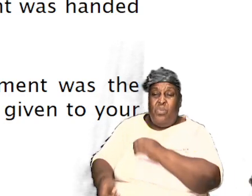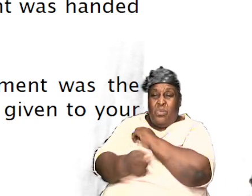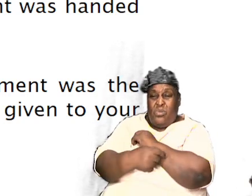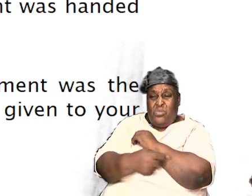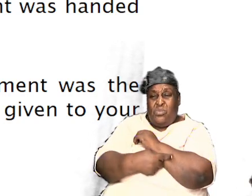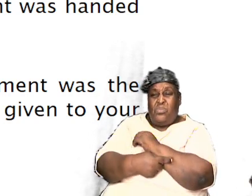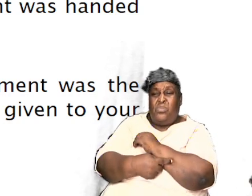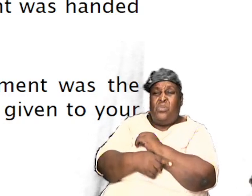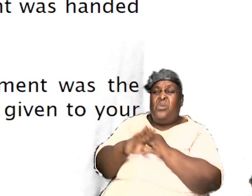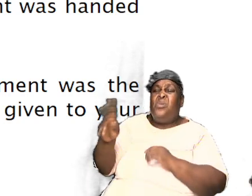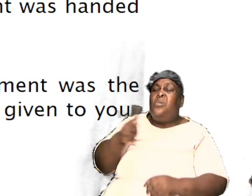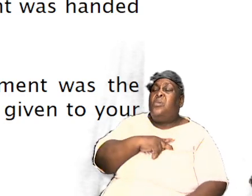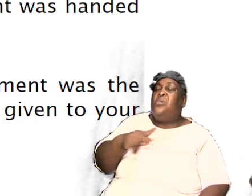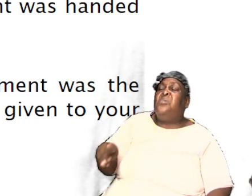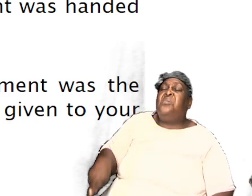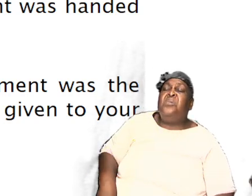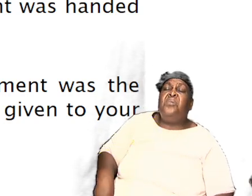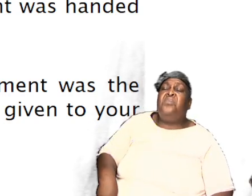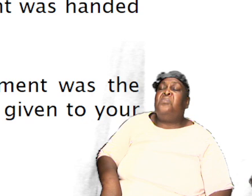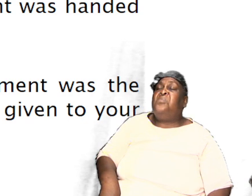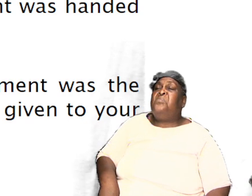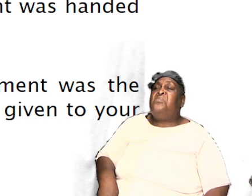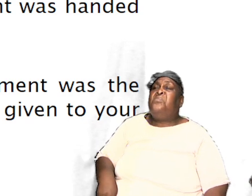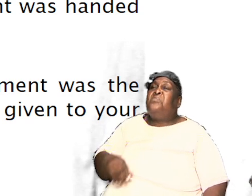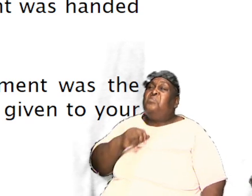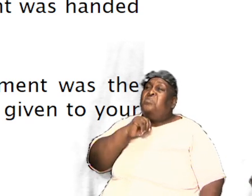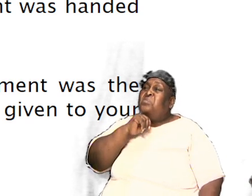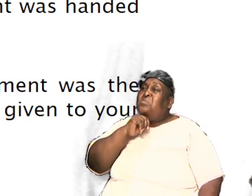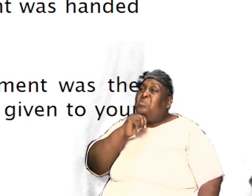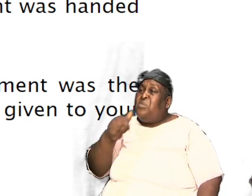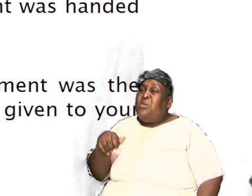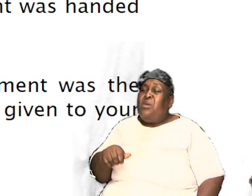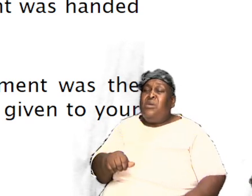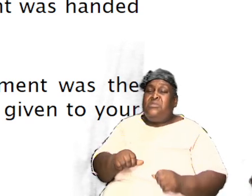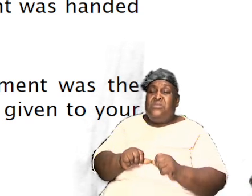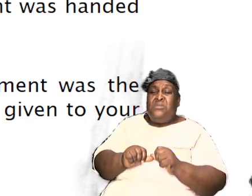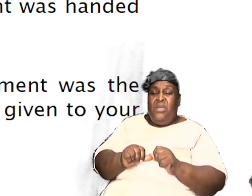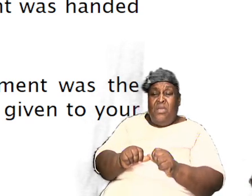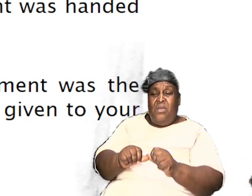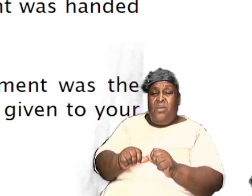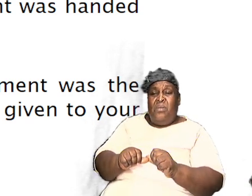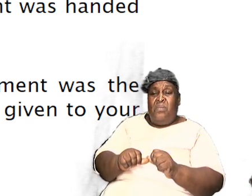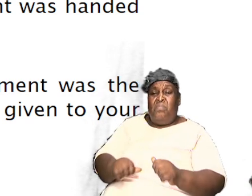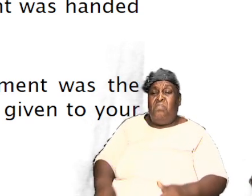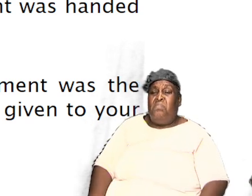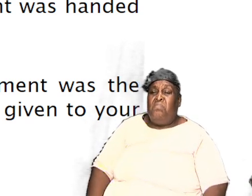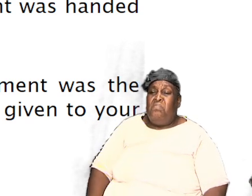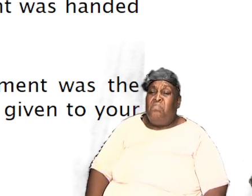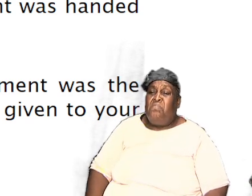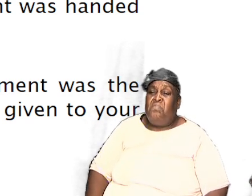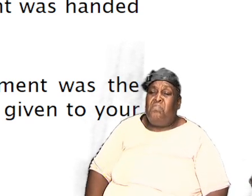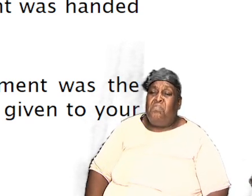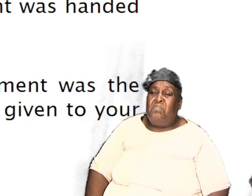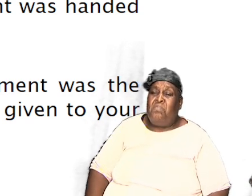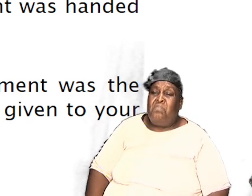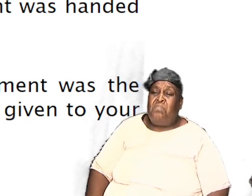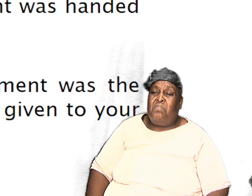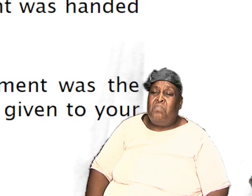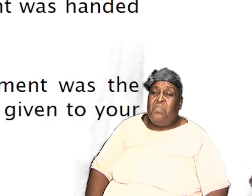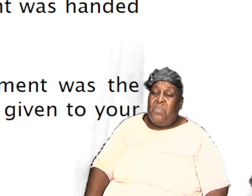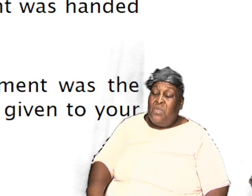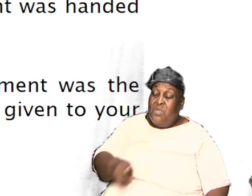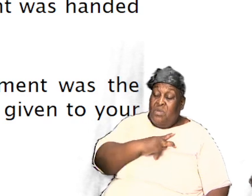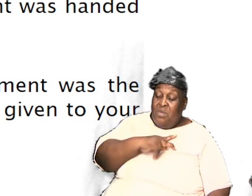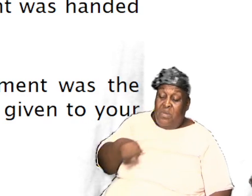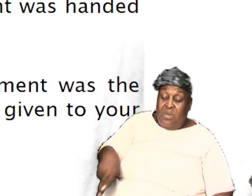Your kingdom will not last. So here we see where the punishment handed out, where the